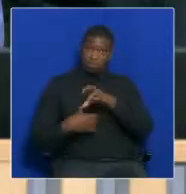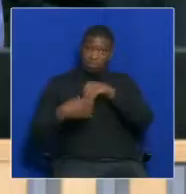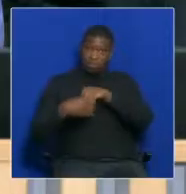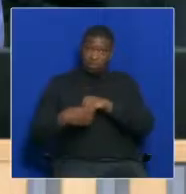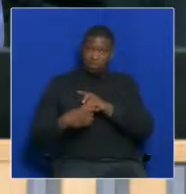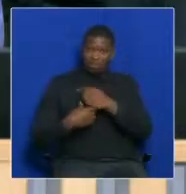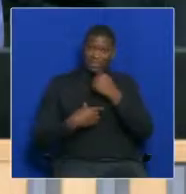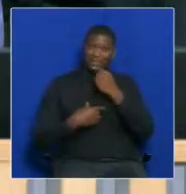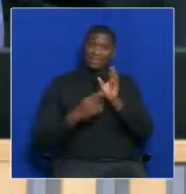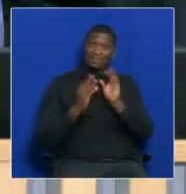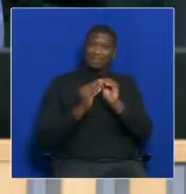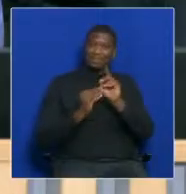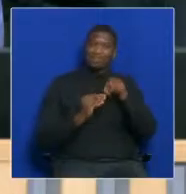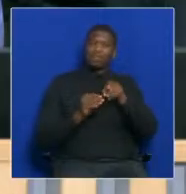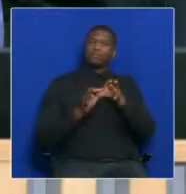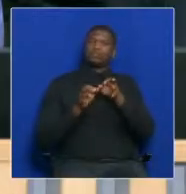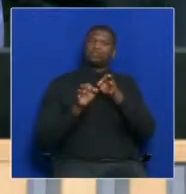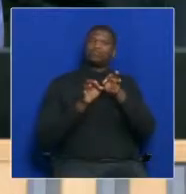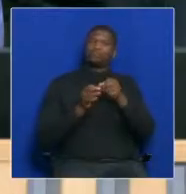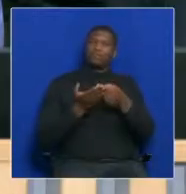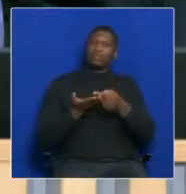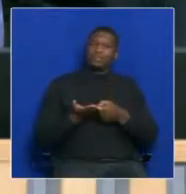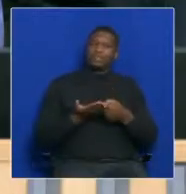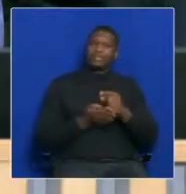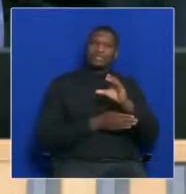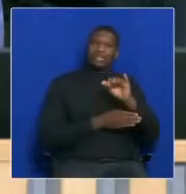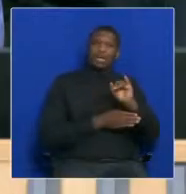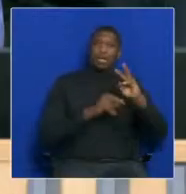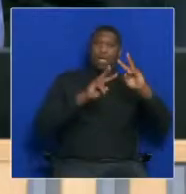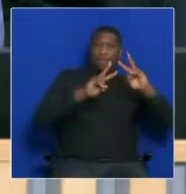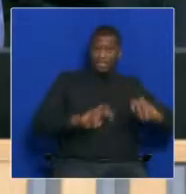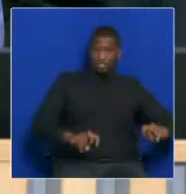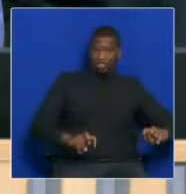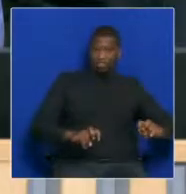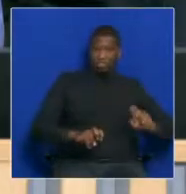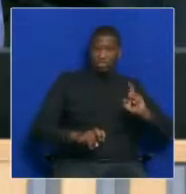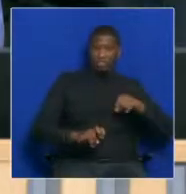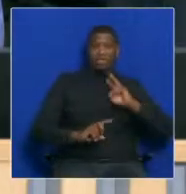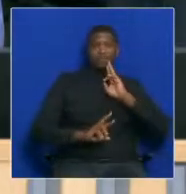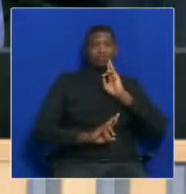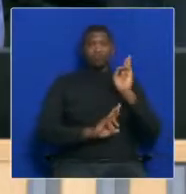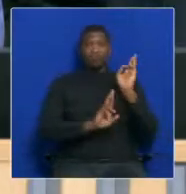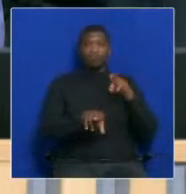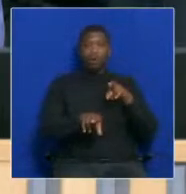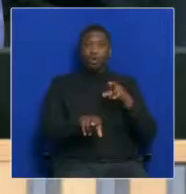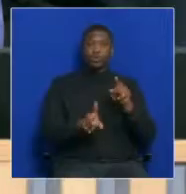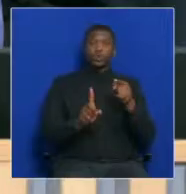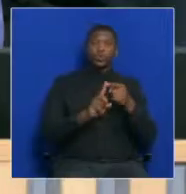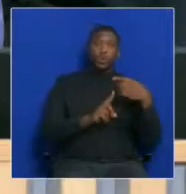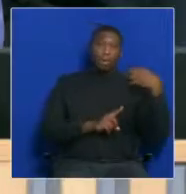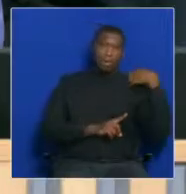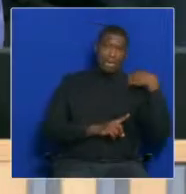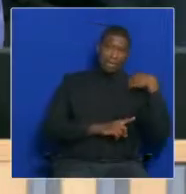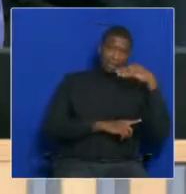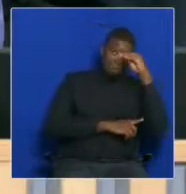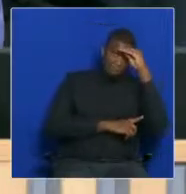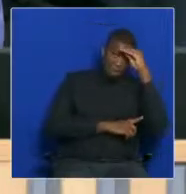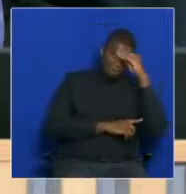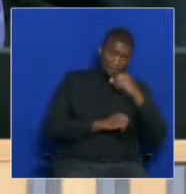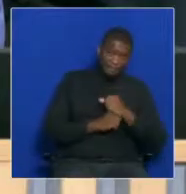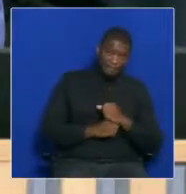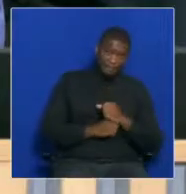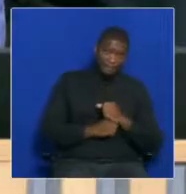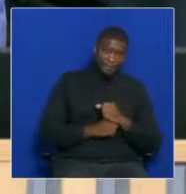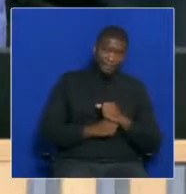CI investigation, and she was required to report to or write something for the Minister of Police,